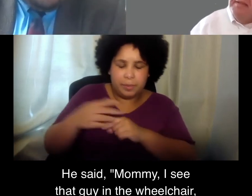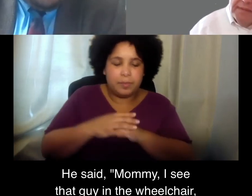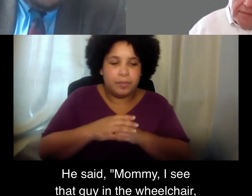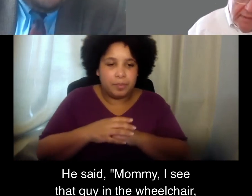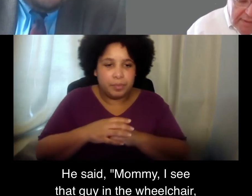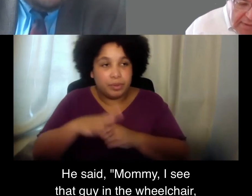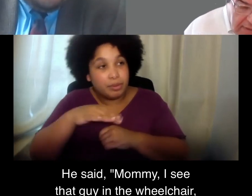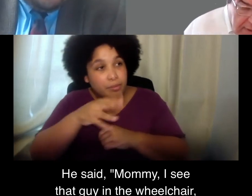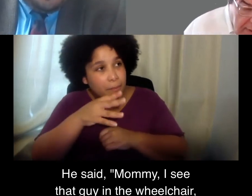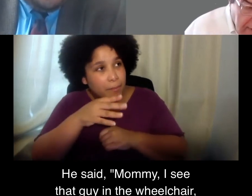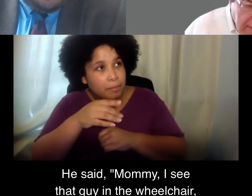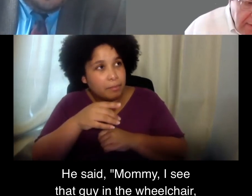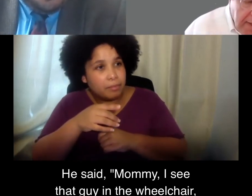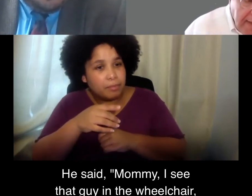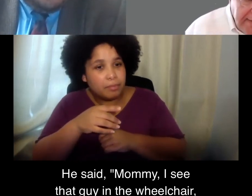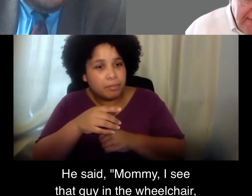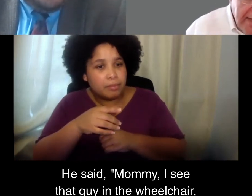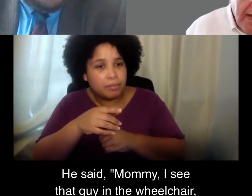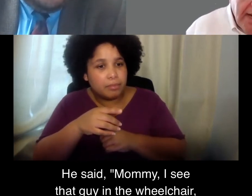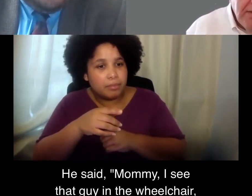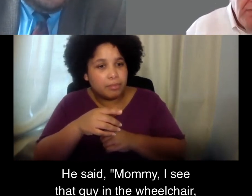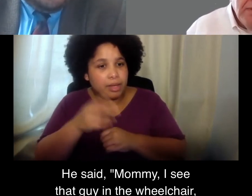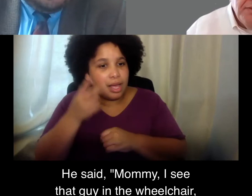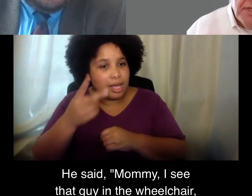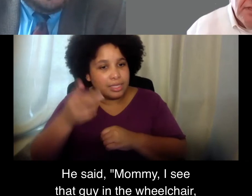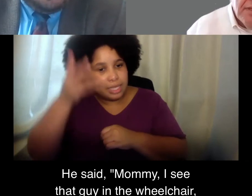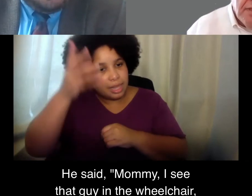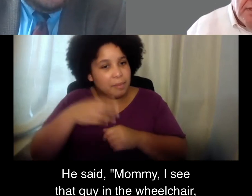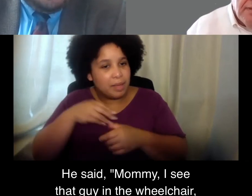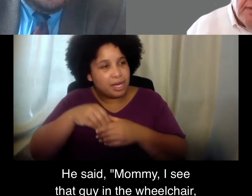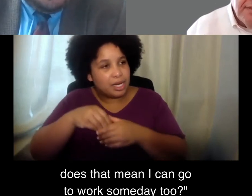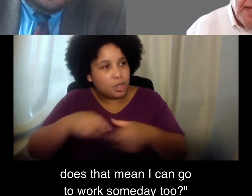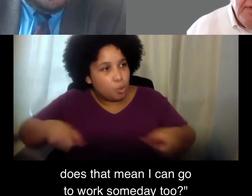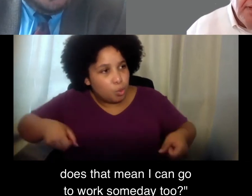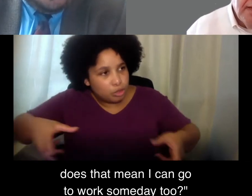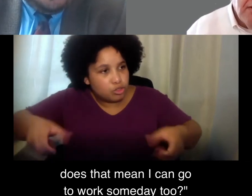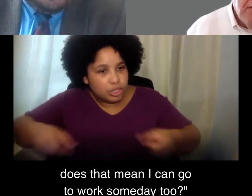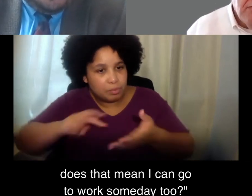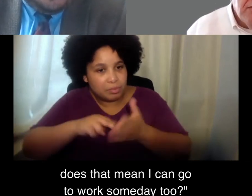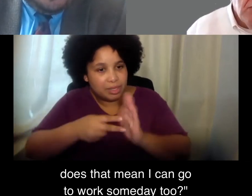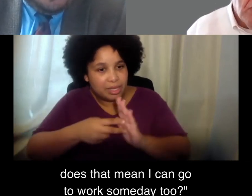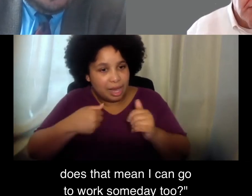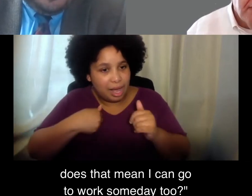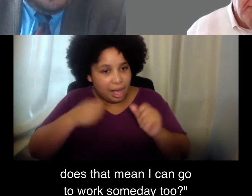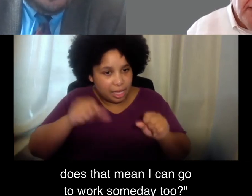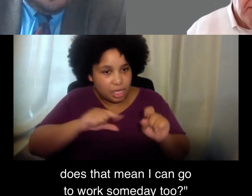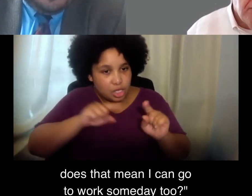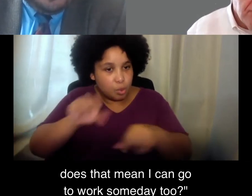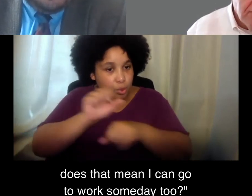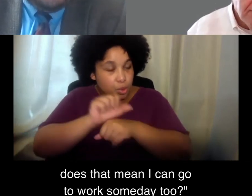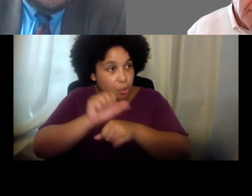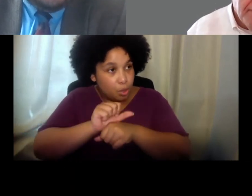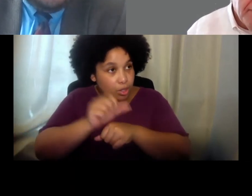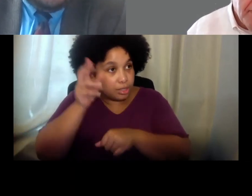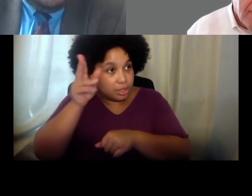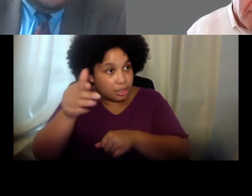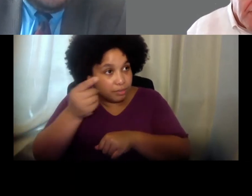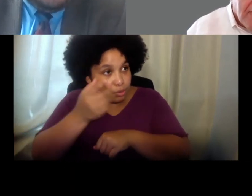Mommy, I see that guy in the wheelchair. Does that mean I can go to work someday too?